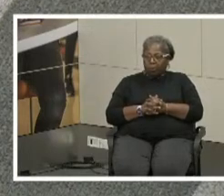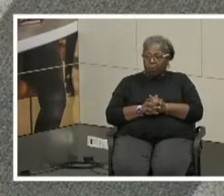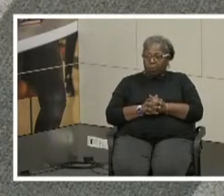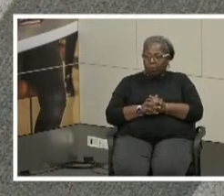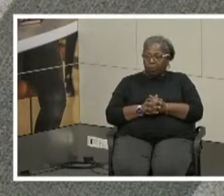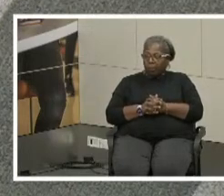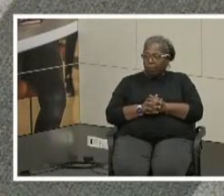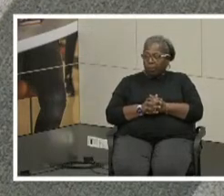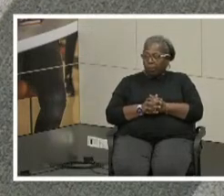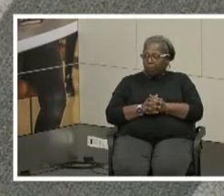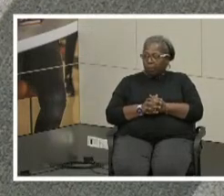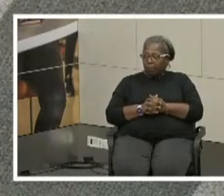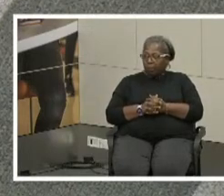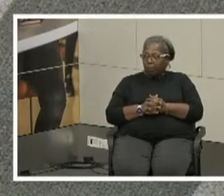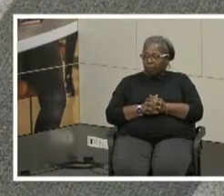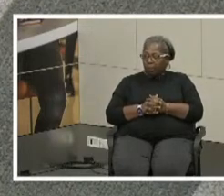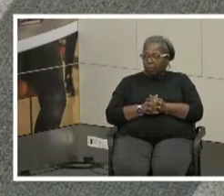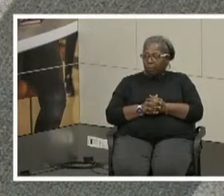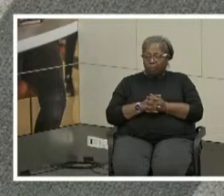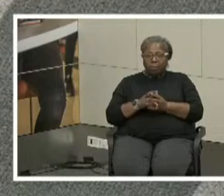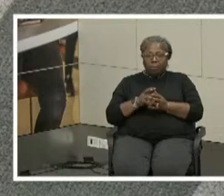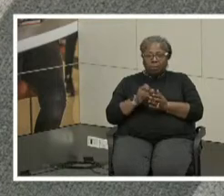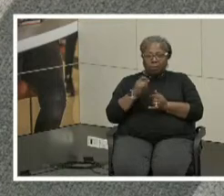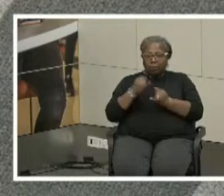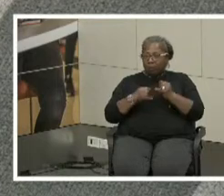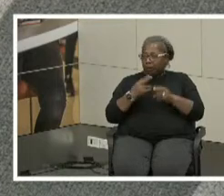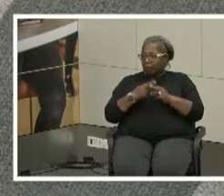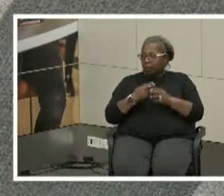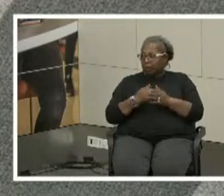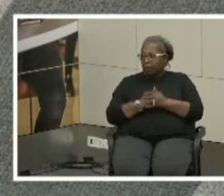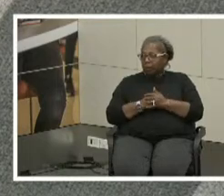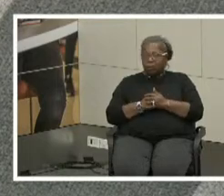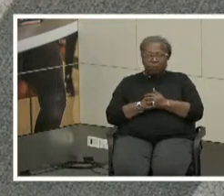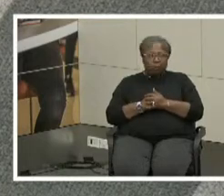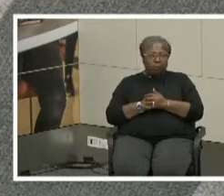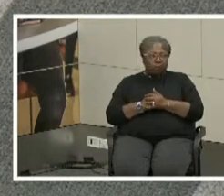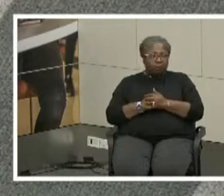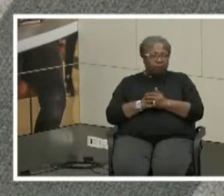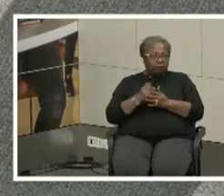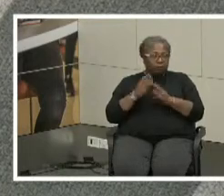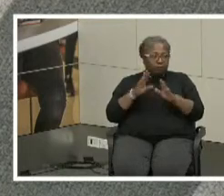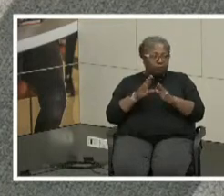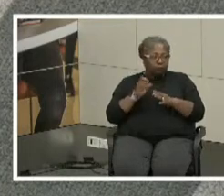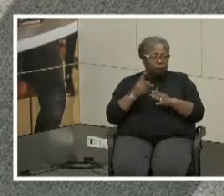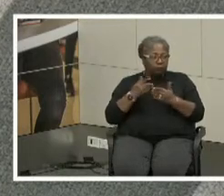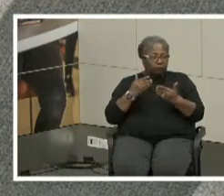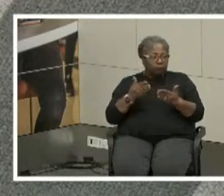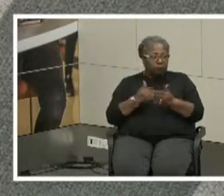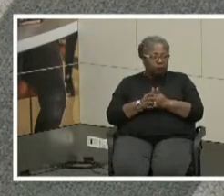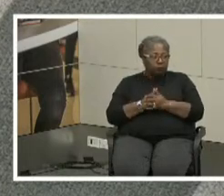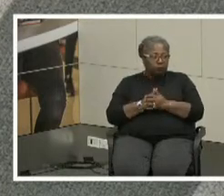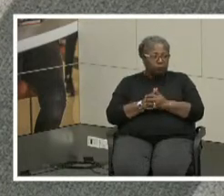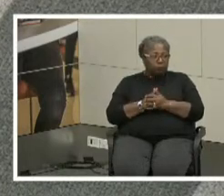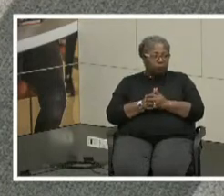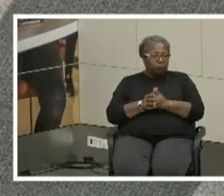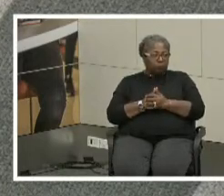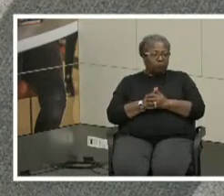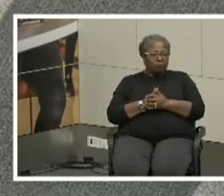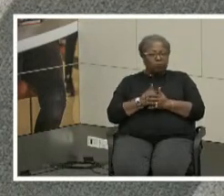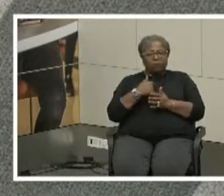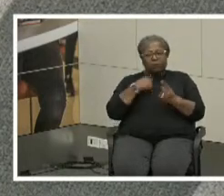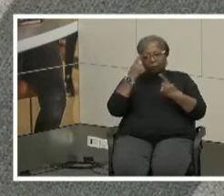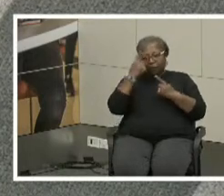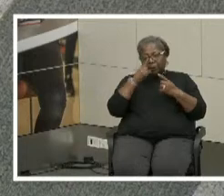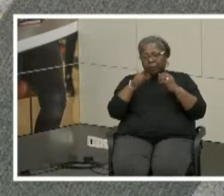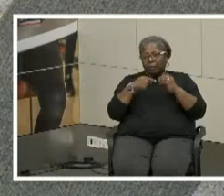Books Okay August what's your last name um P oh okay great all right go ahead I'm